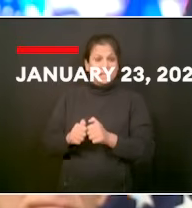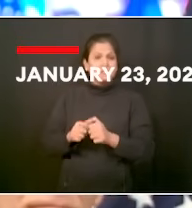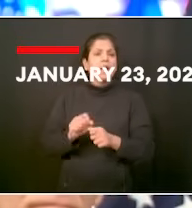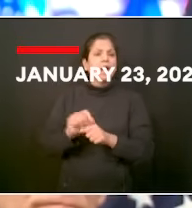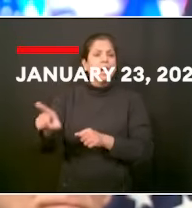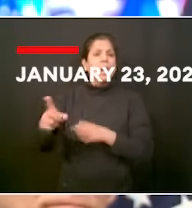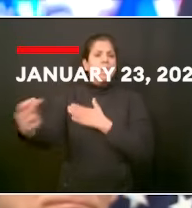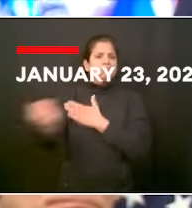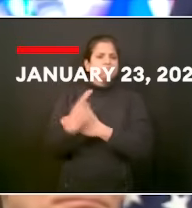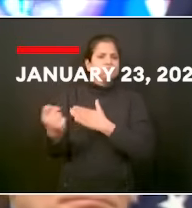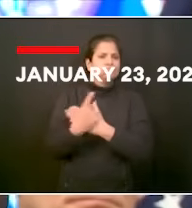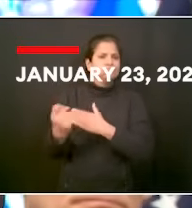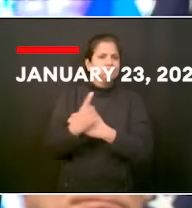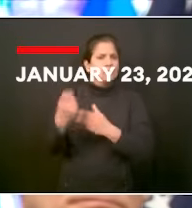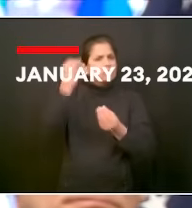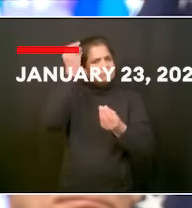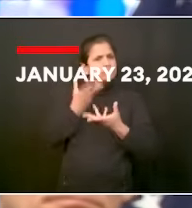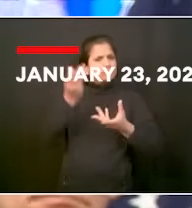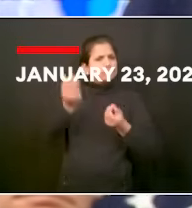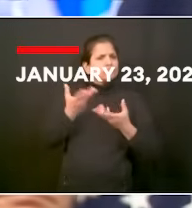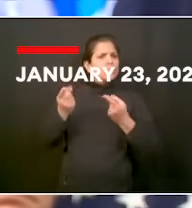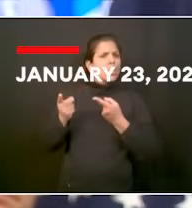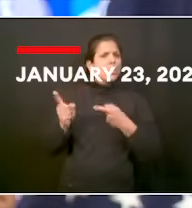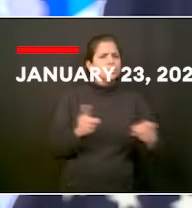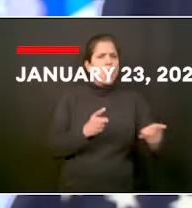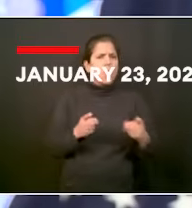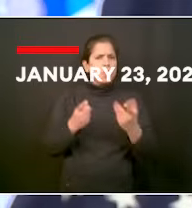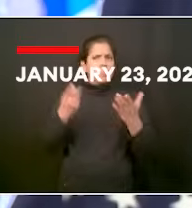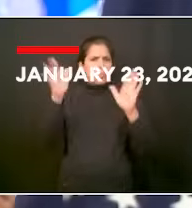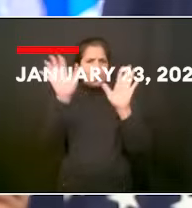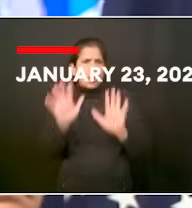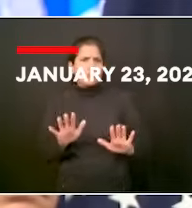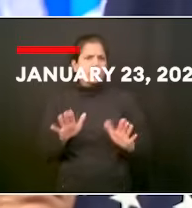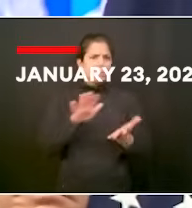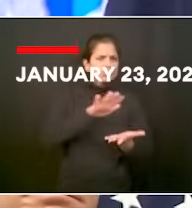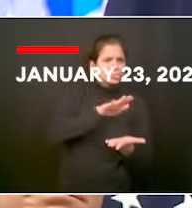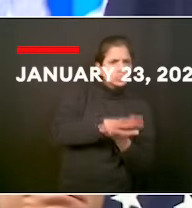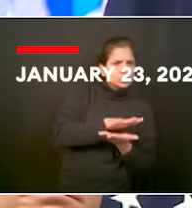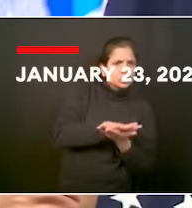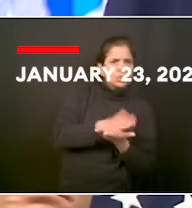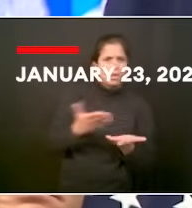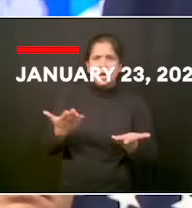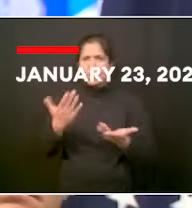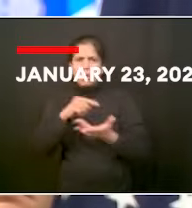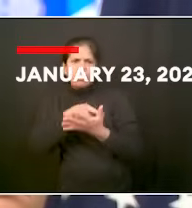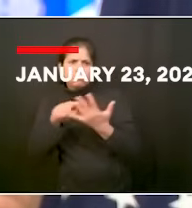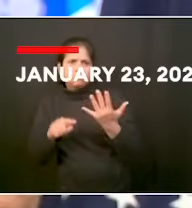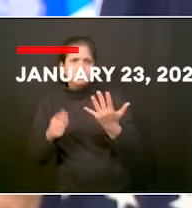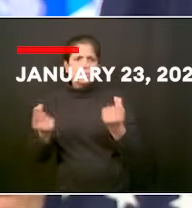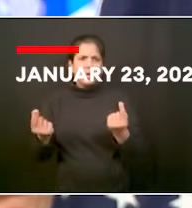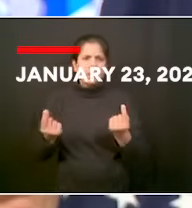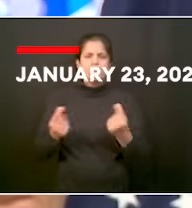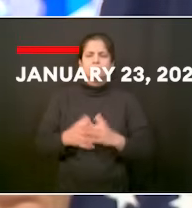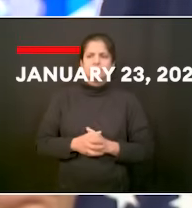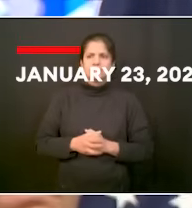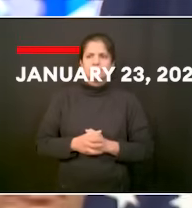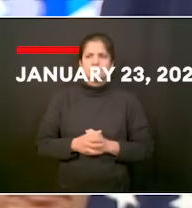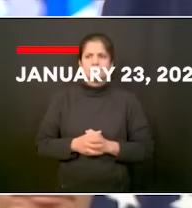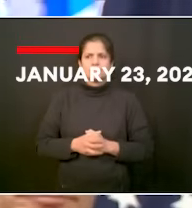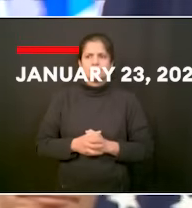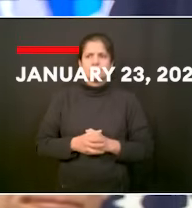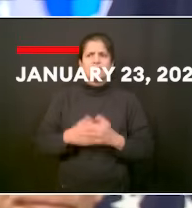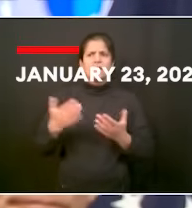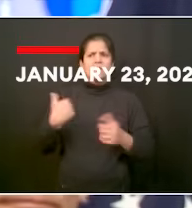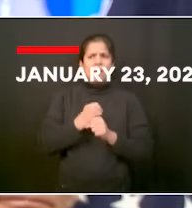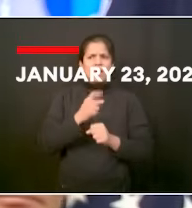And finally, I want to encourage New Yorkers to do their parts to stay safe this weekend. That is why we are issuing a hazardous travel